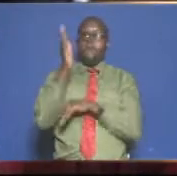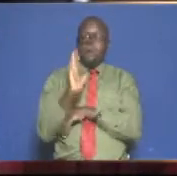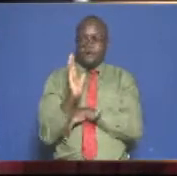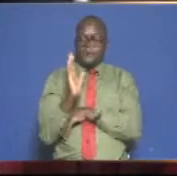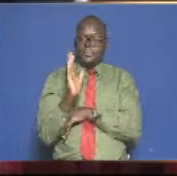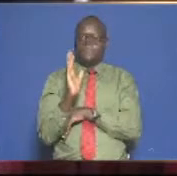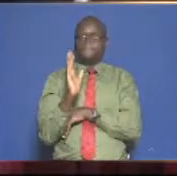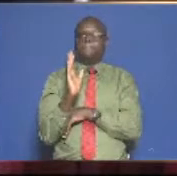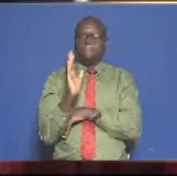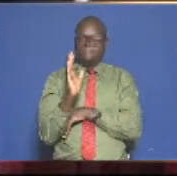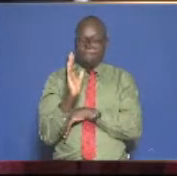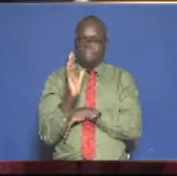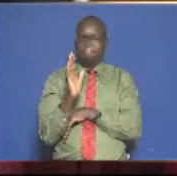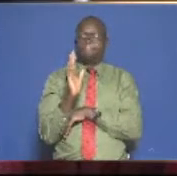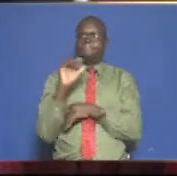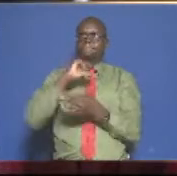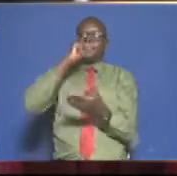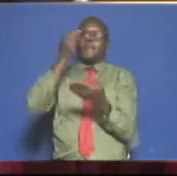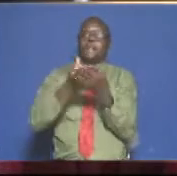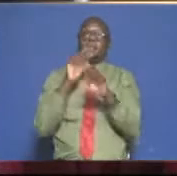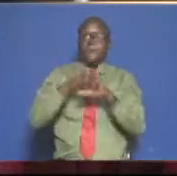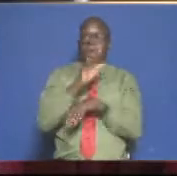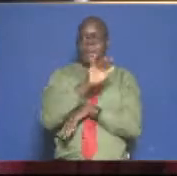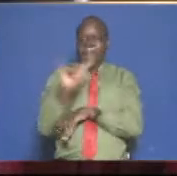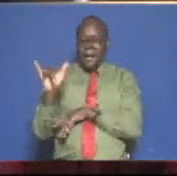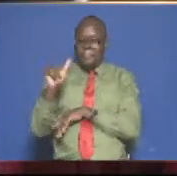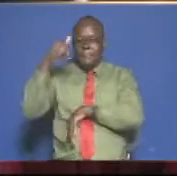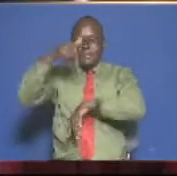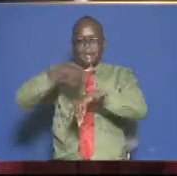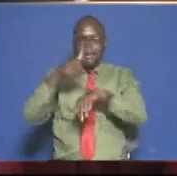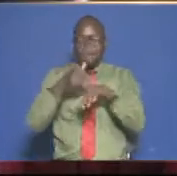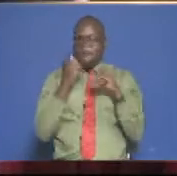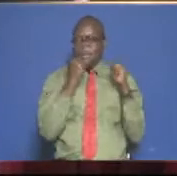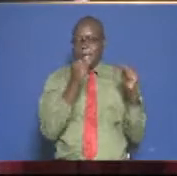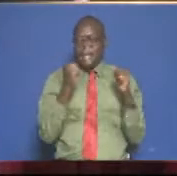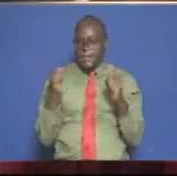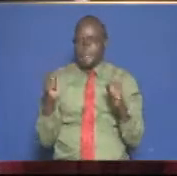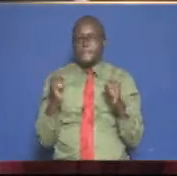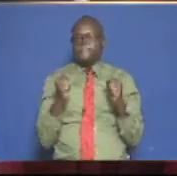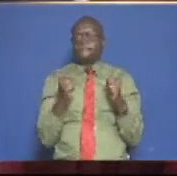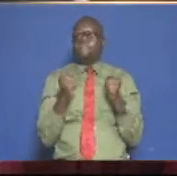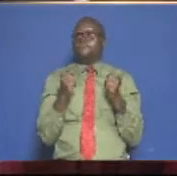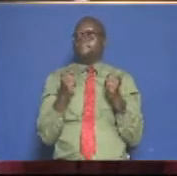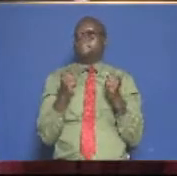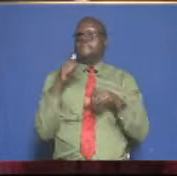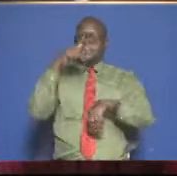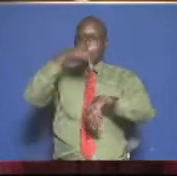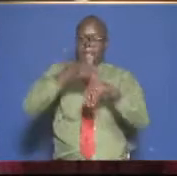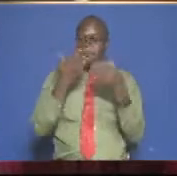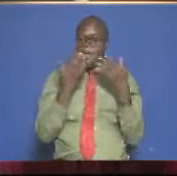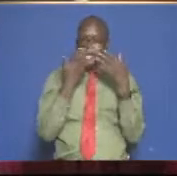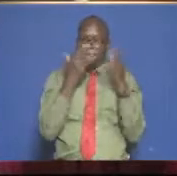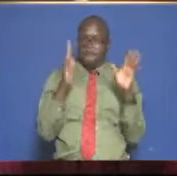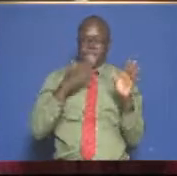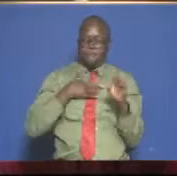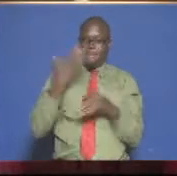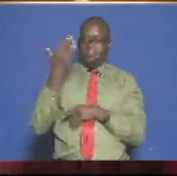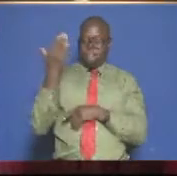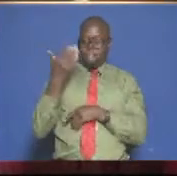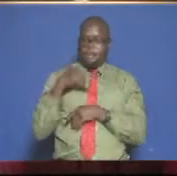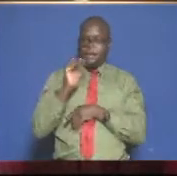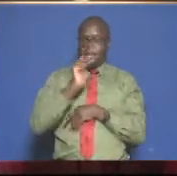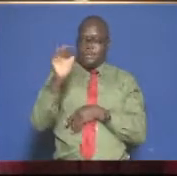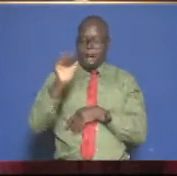God's mercy and grace upon them during this difficult moment. Mr. Speaker, as I conclude, I wish to request the